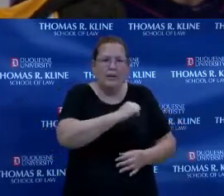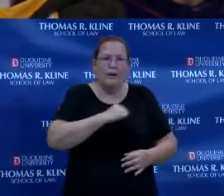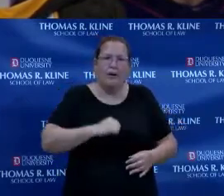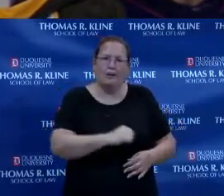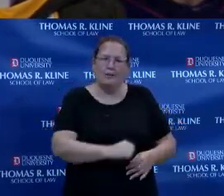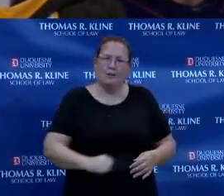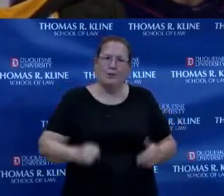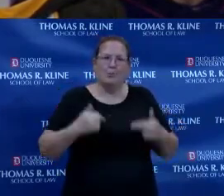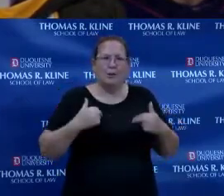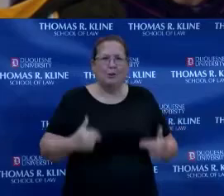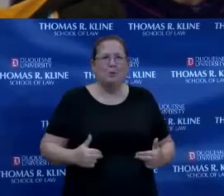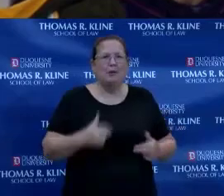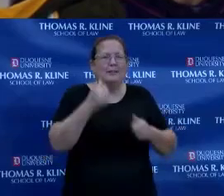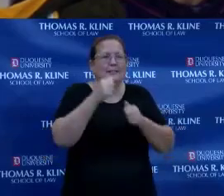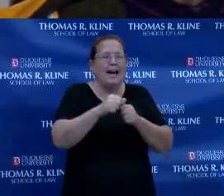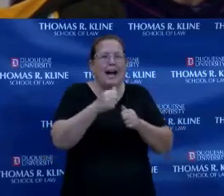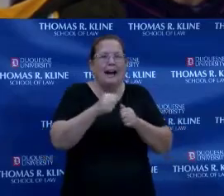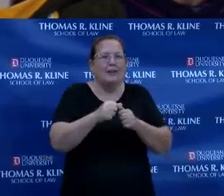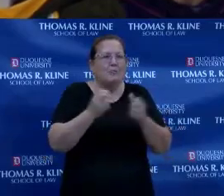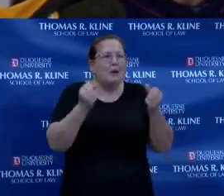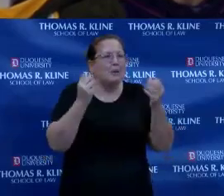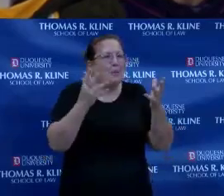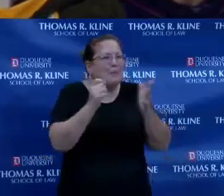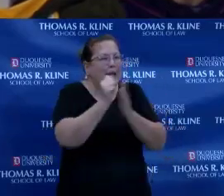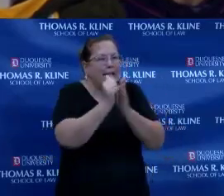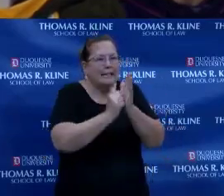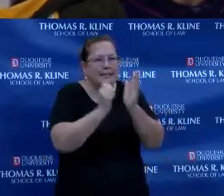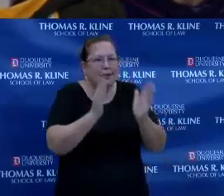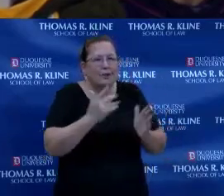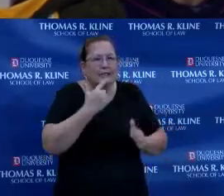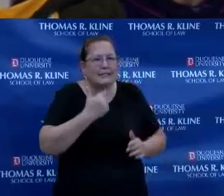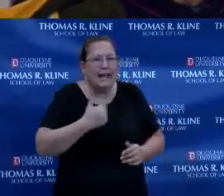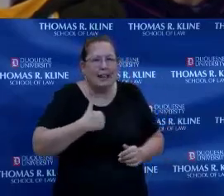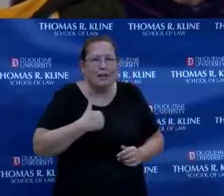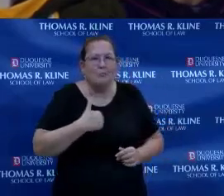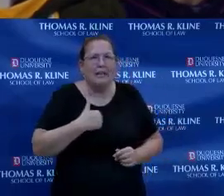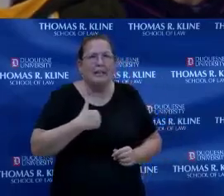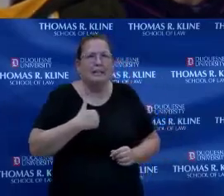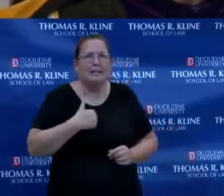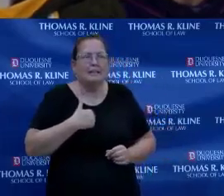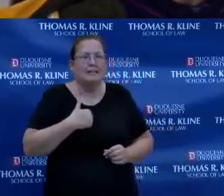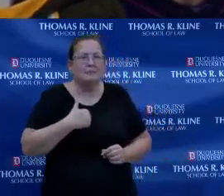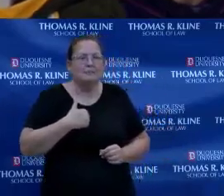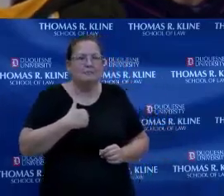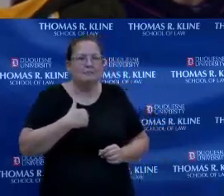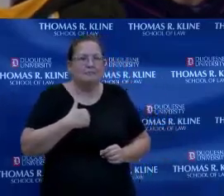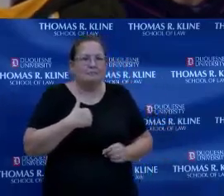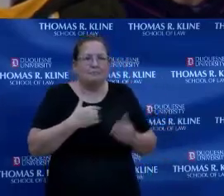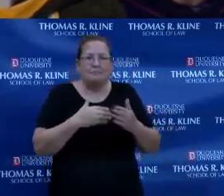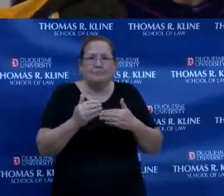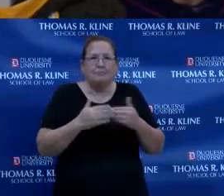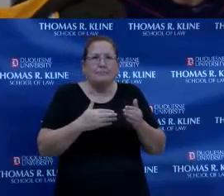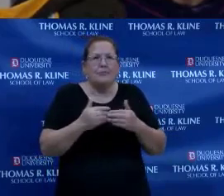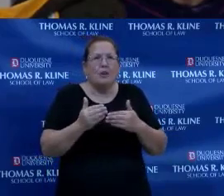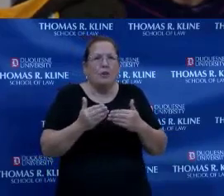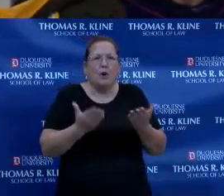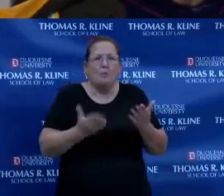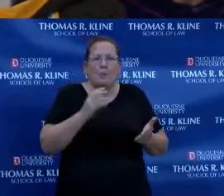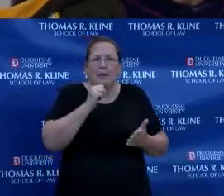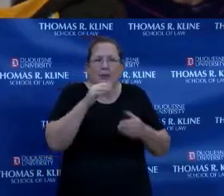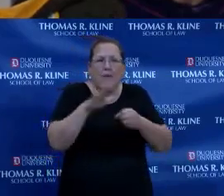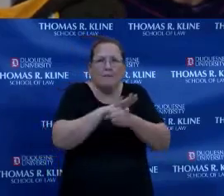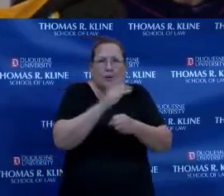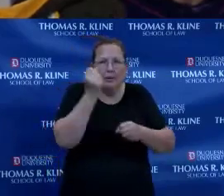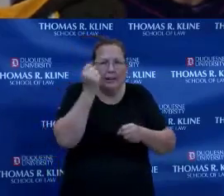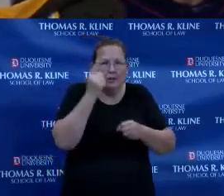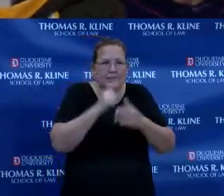I remember numerous seasoned attorneys telling me during 1L networking events. Although we may not have fully grasped what